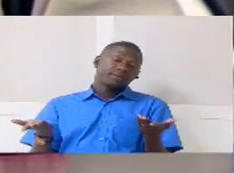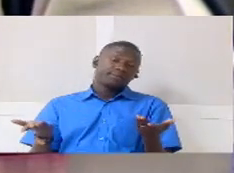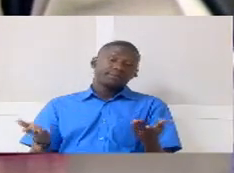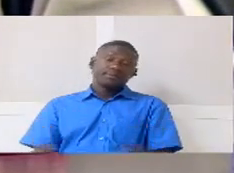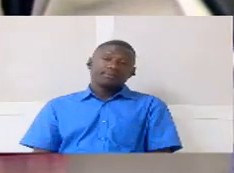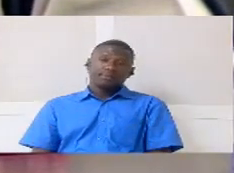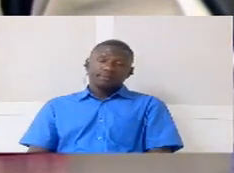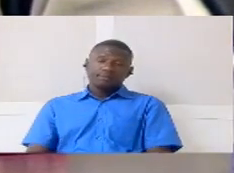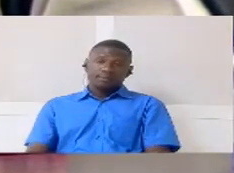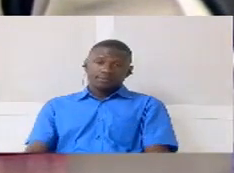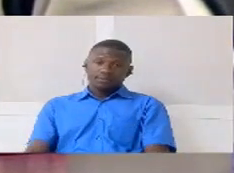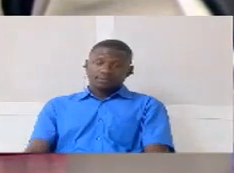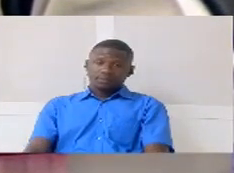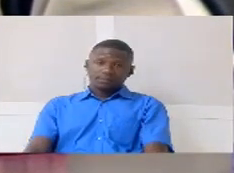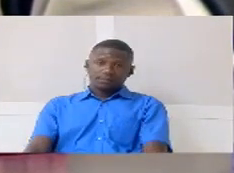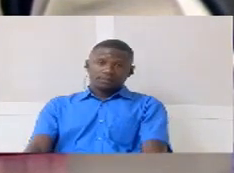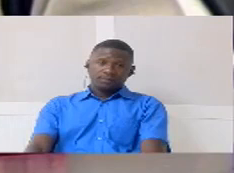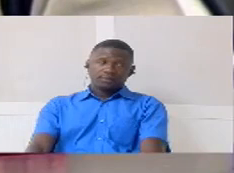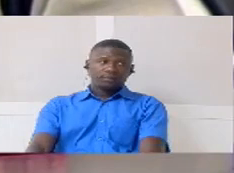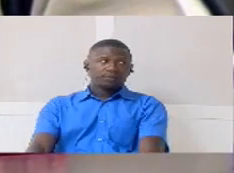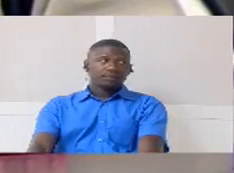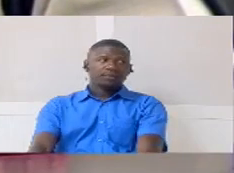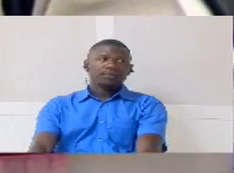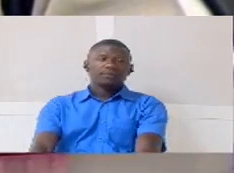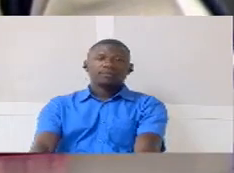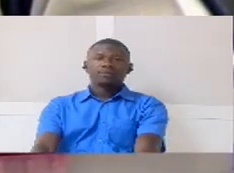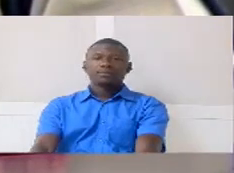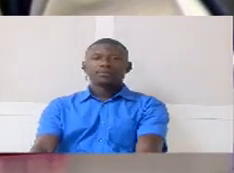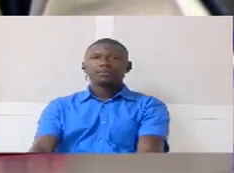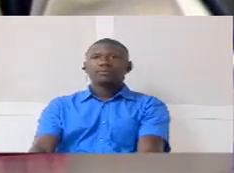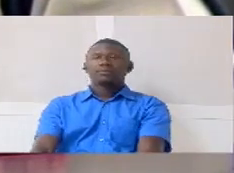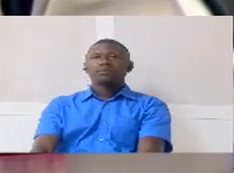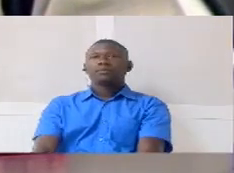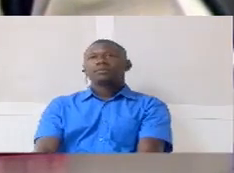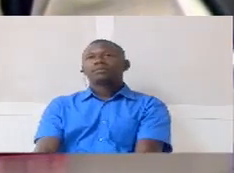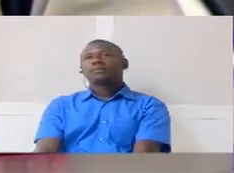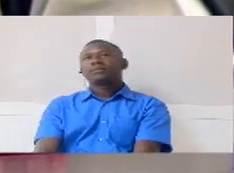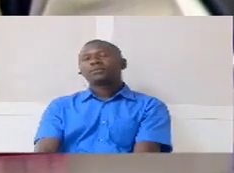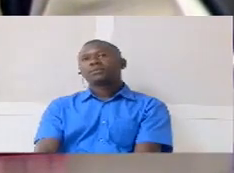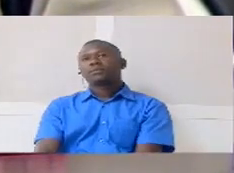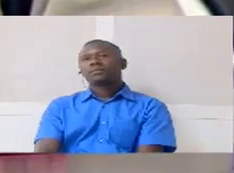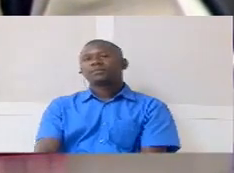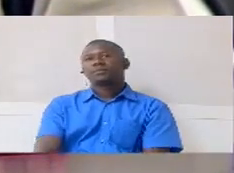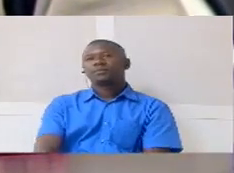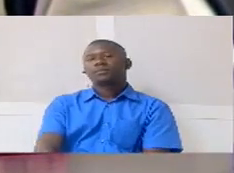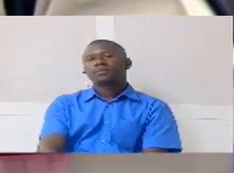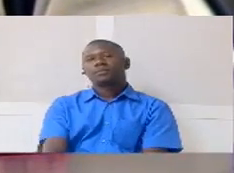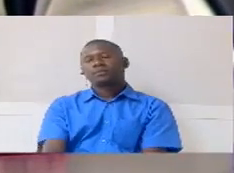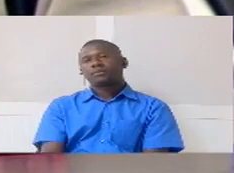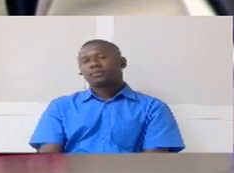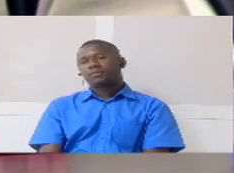Kajele baba job fa adu nyine nata ke koti afata nyame memfota oto sa ngole mnyinti ko itelio kaito menda da tapale kaito